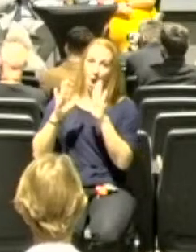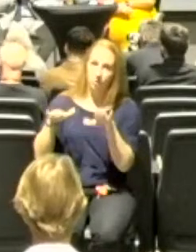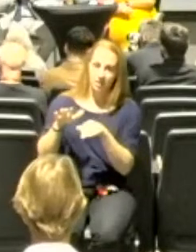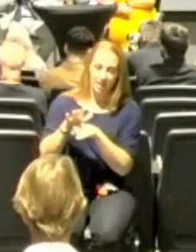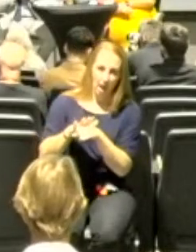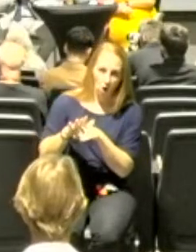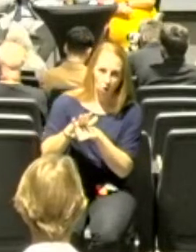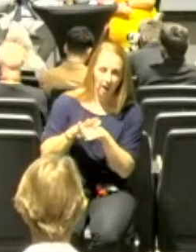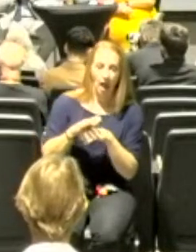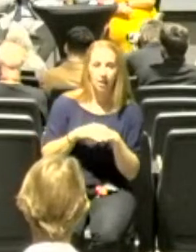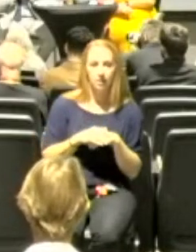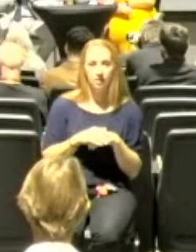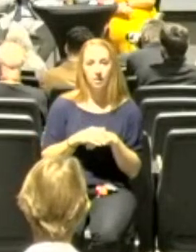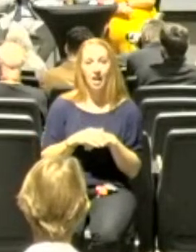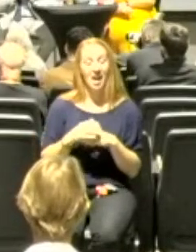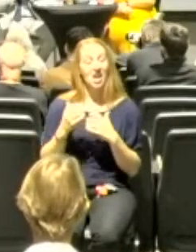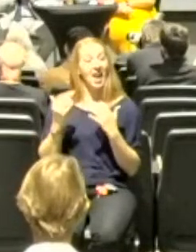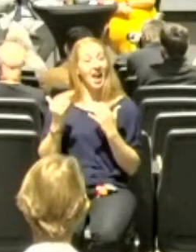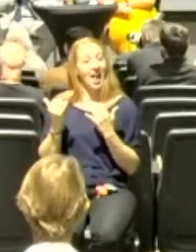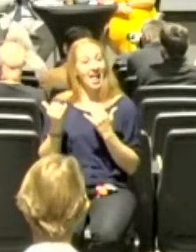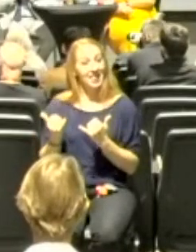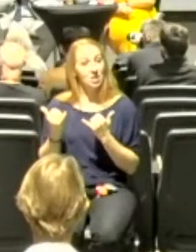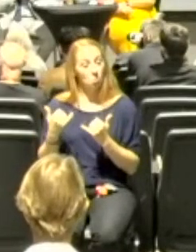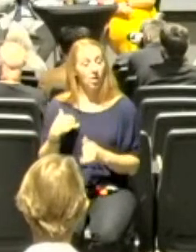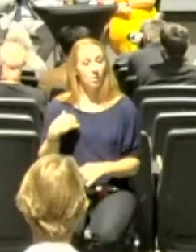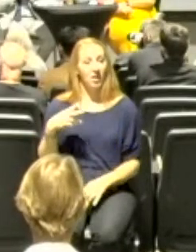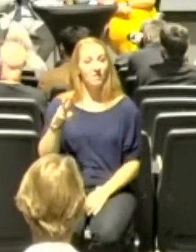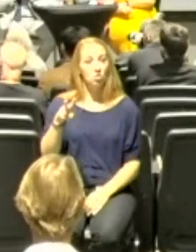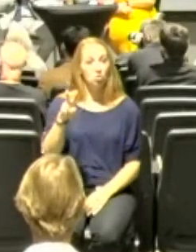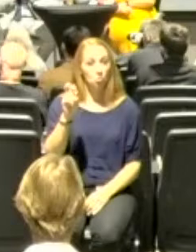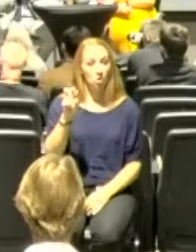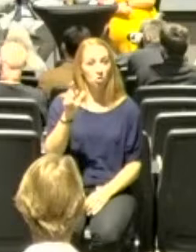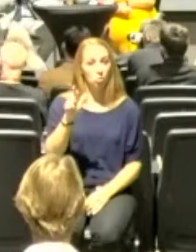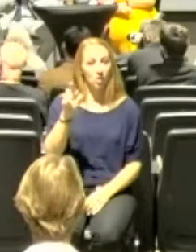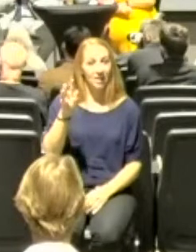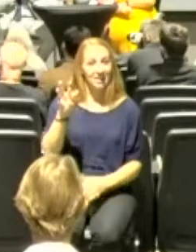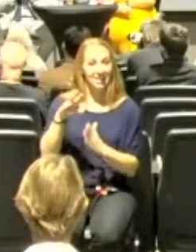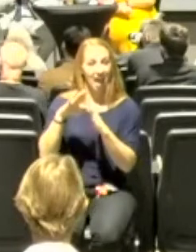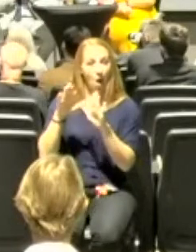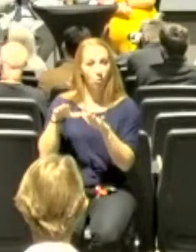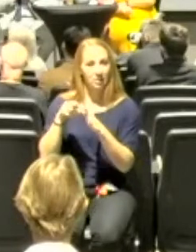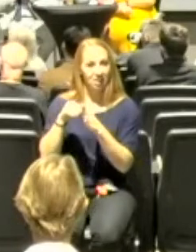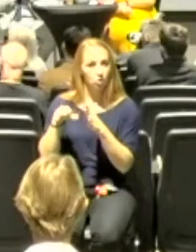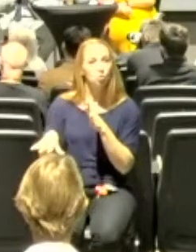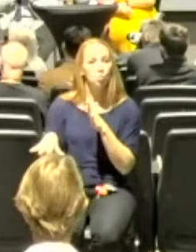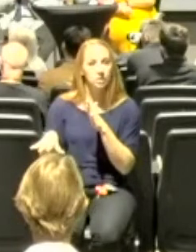area, which at this point right now, we have 226 housing students. Wow.